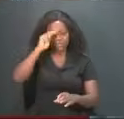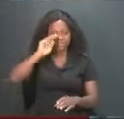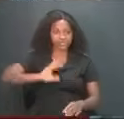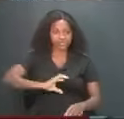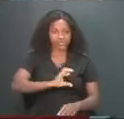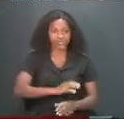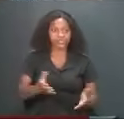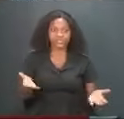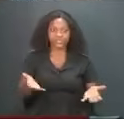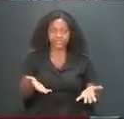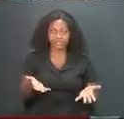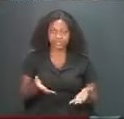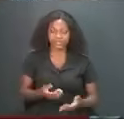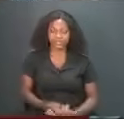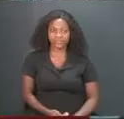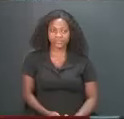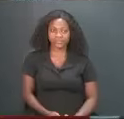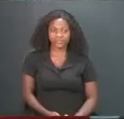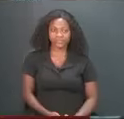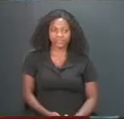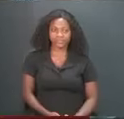here.